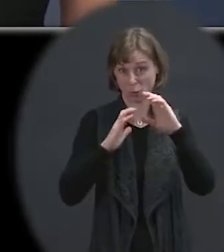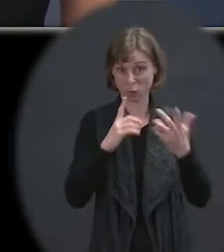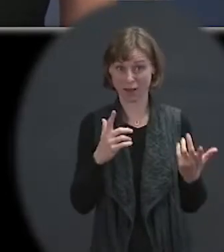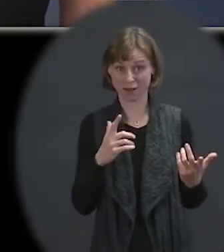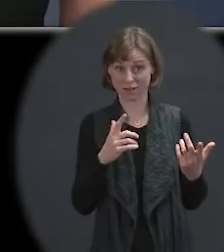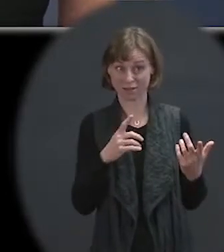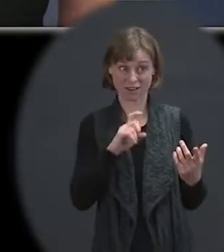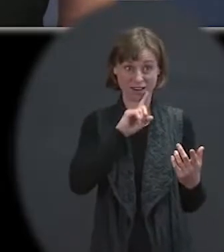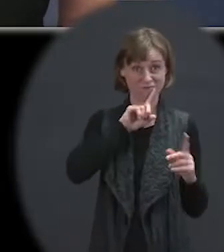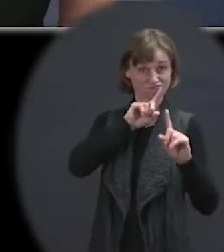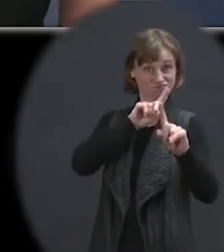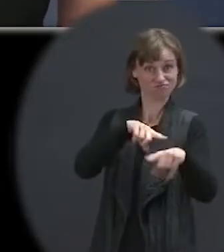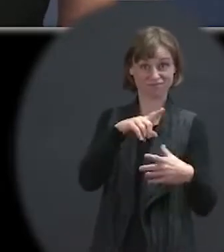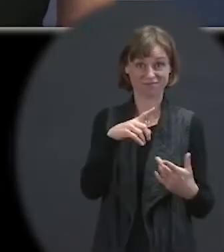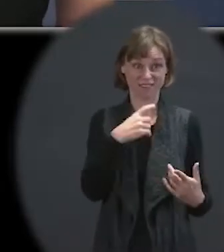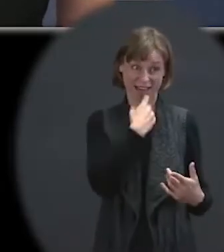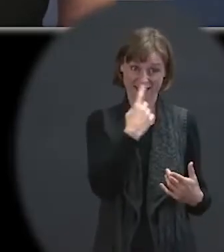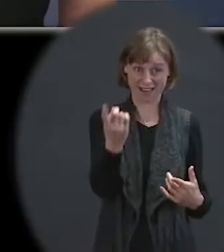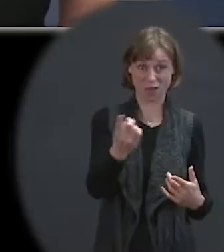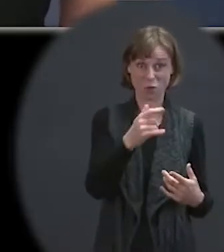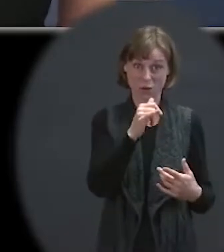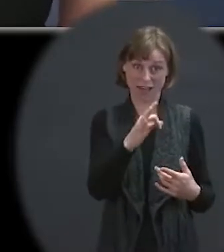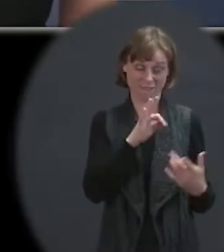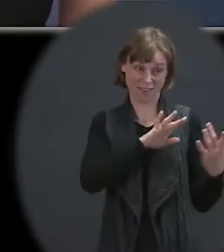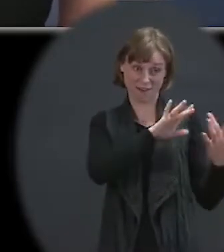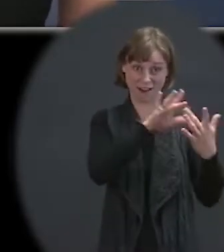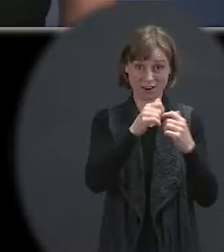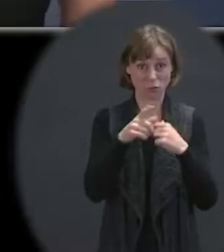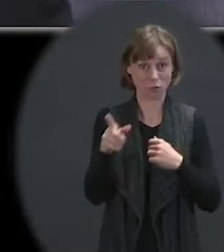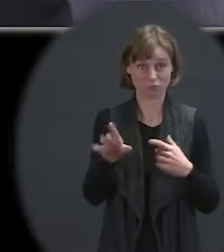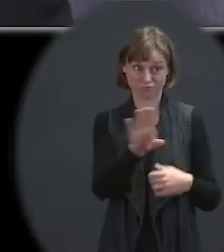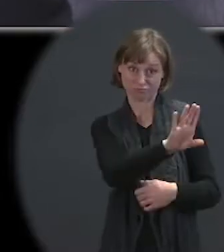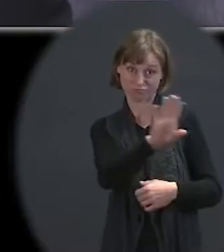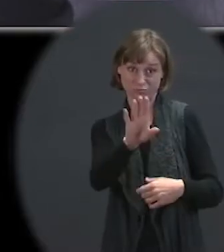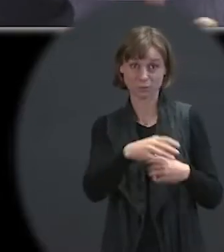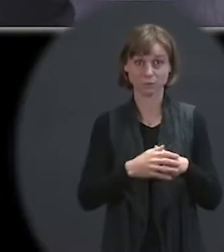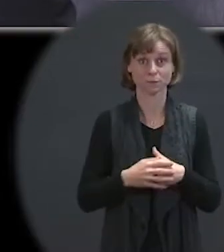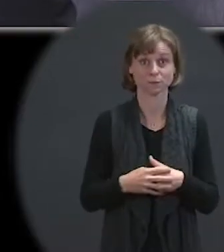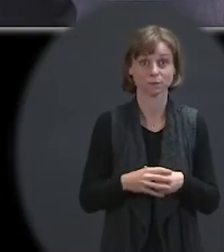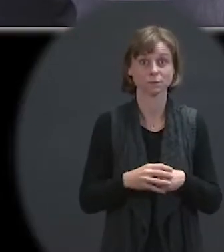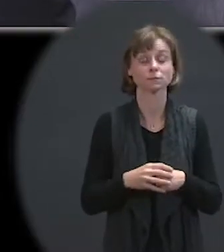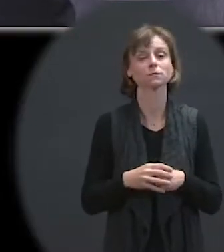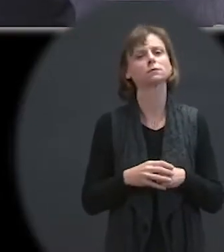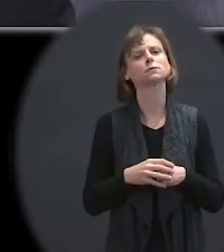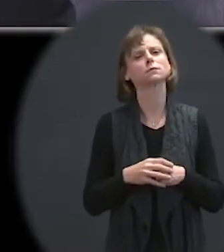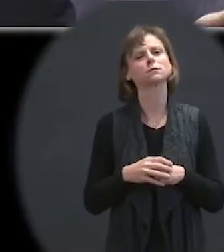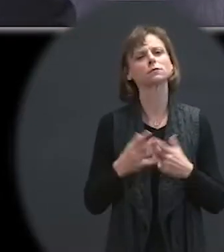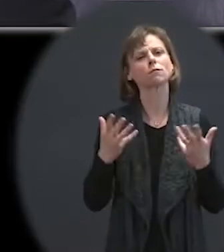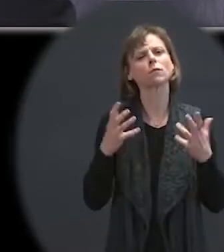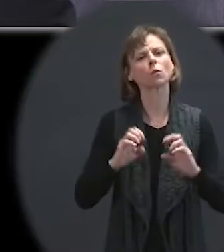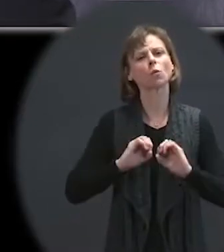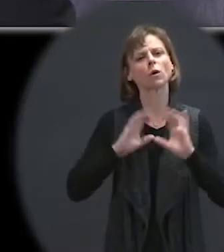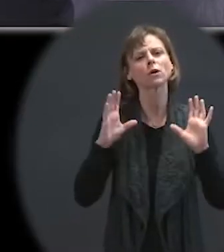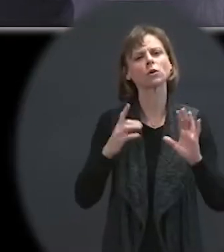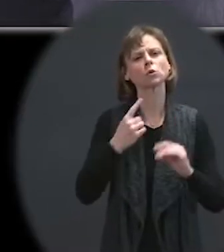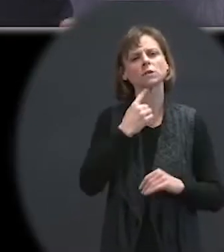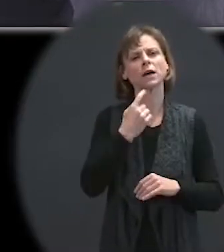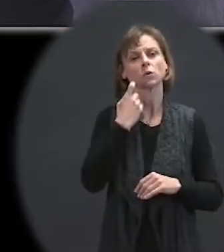to or what communication they've had. And then on the Canada visit, I wanted to clear up something you had said the other